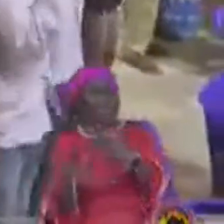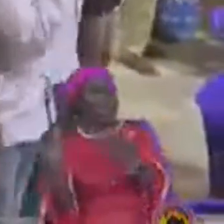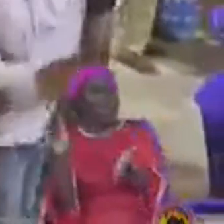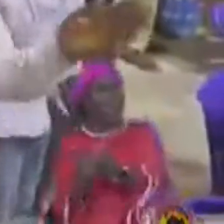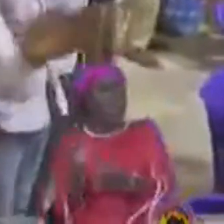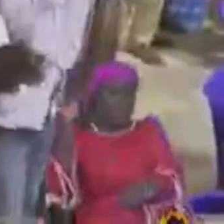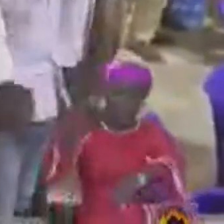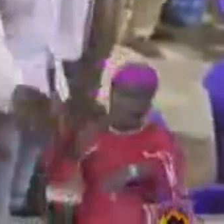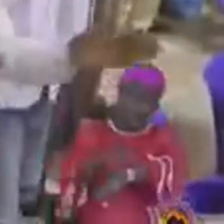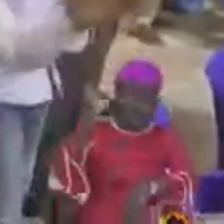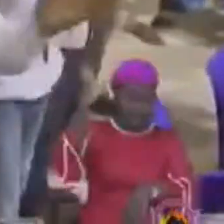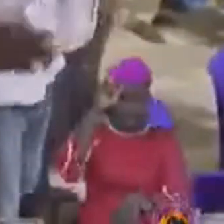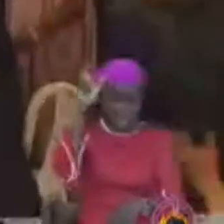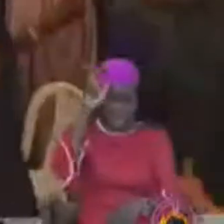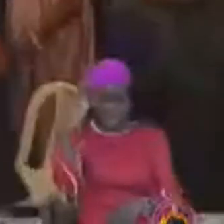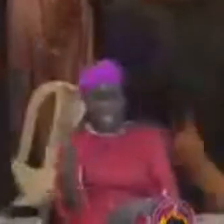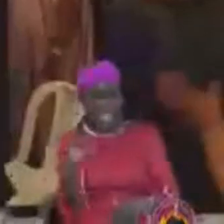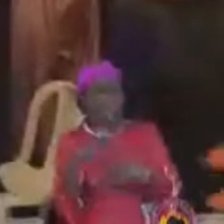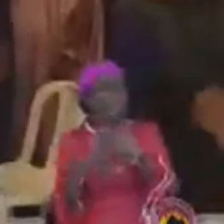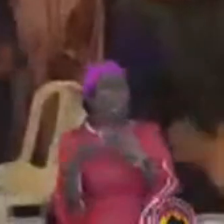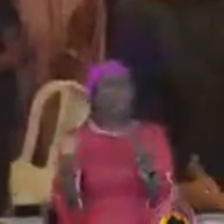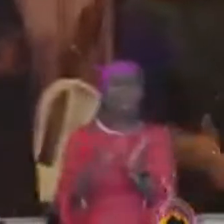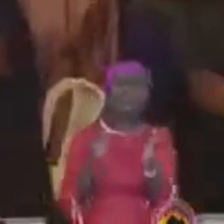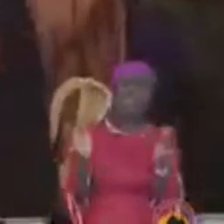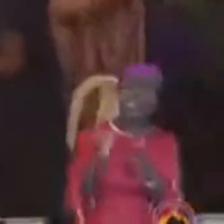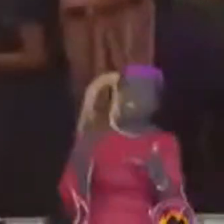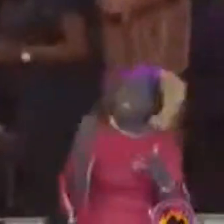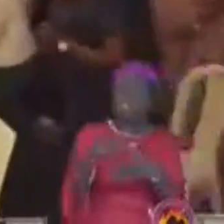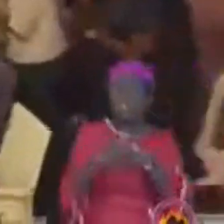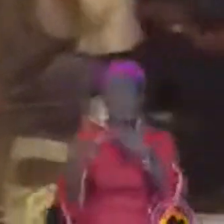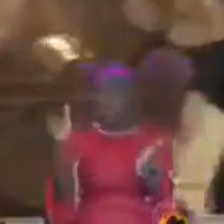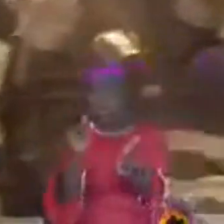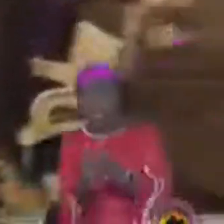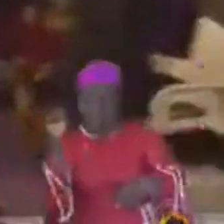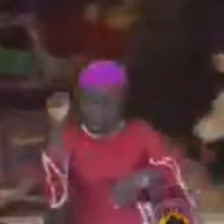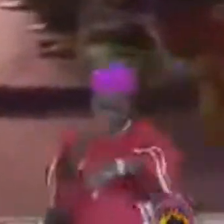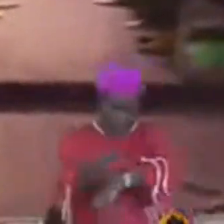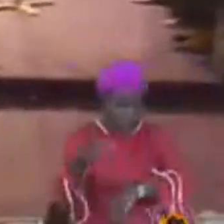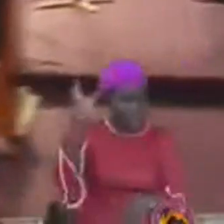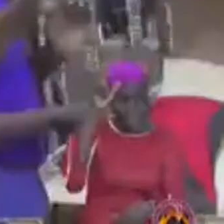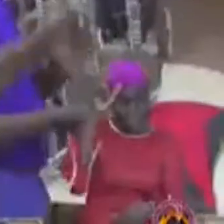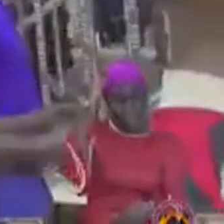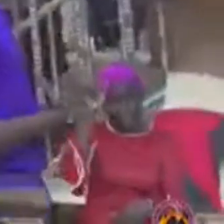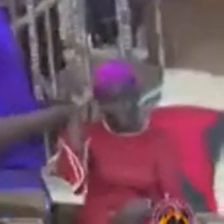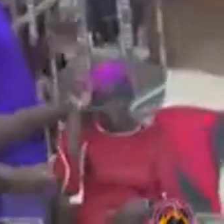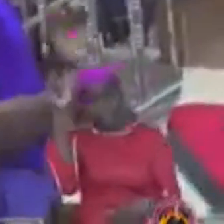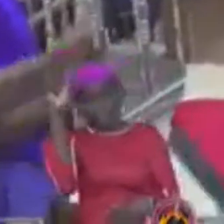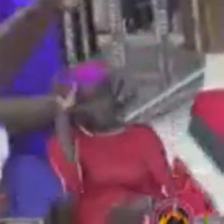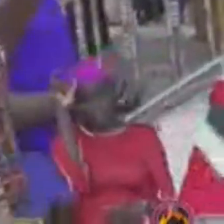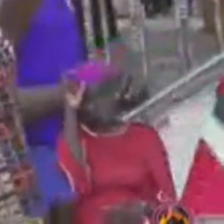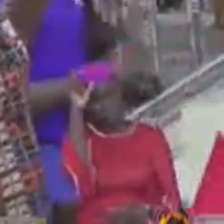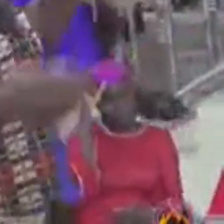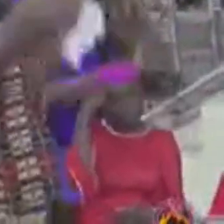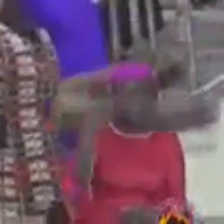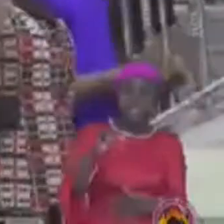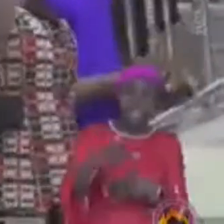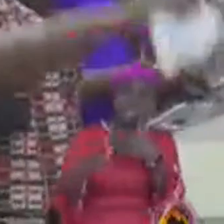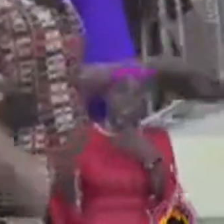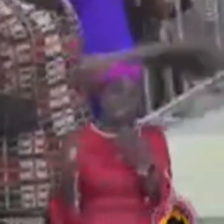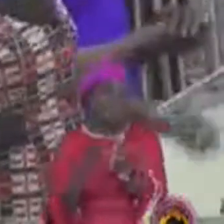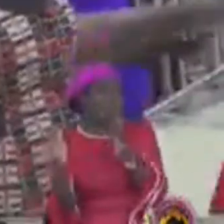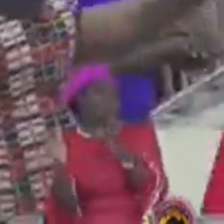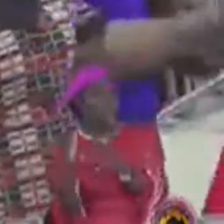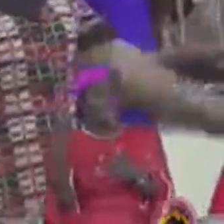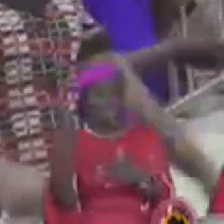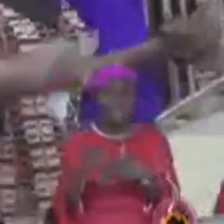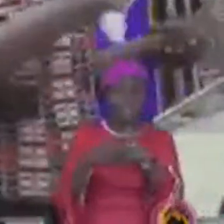The Lord that conquered Satan. The blood of Jesus. The Lord. conquered Satan.